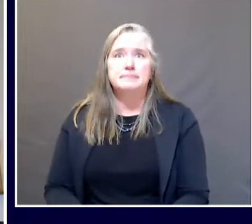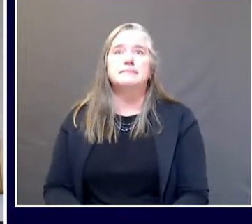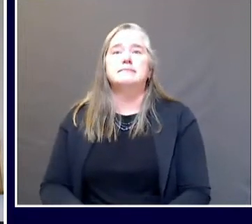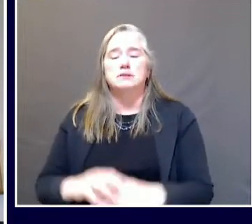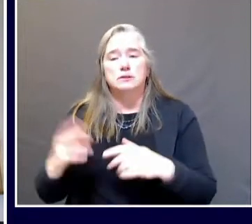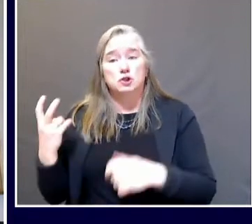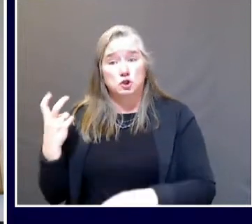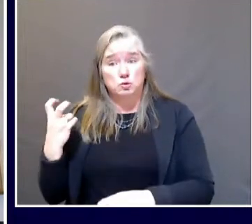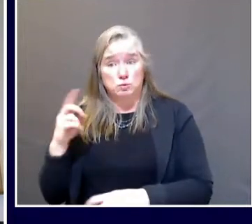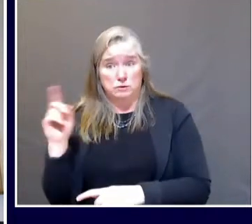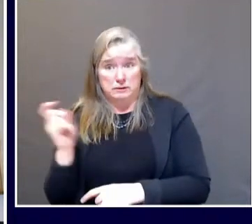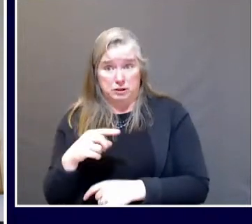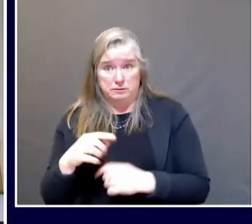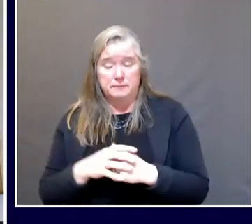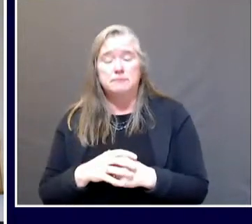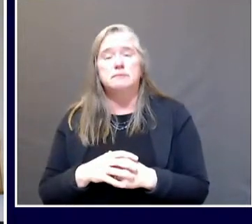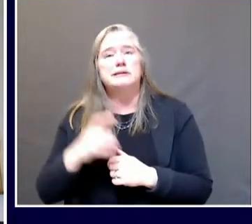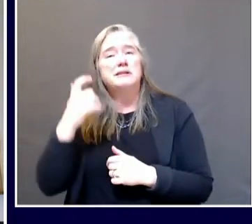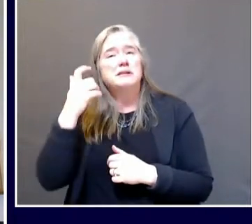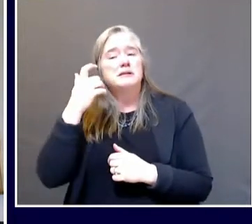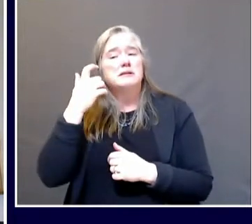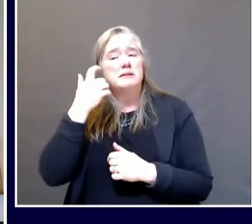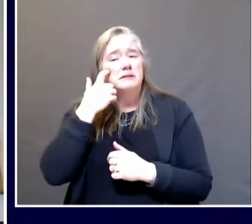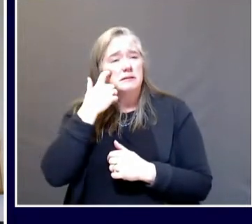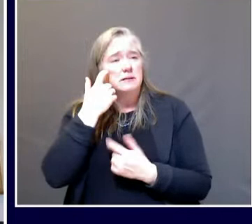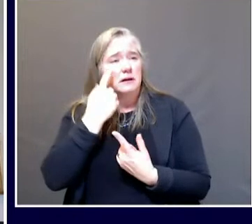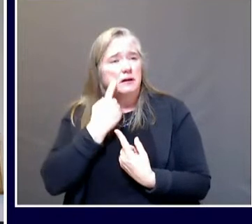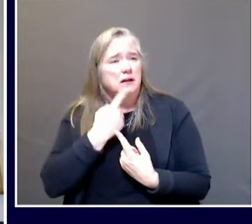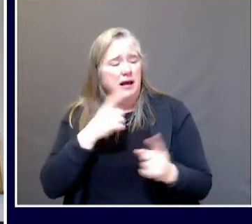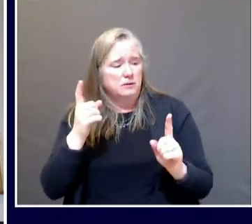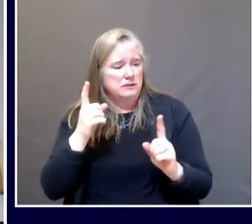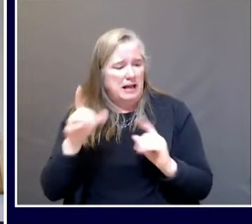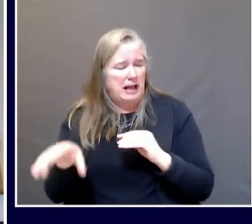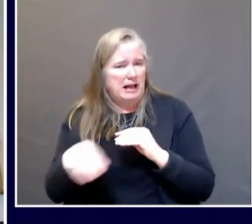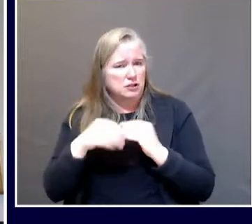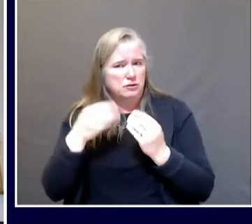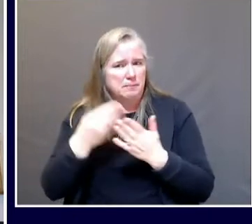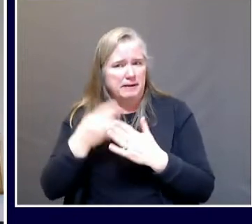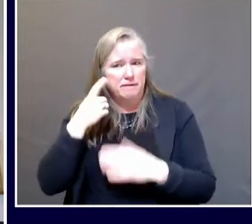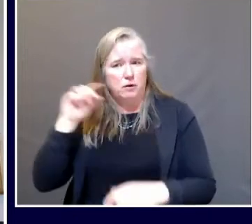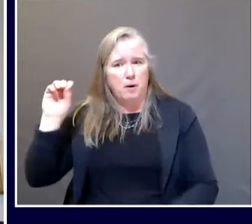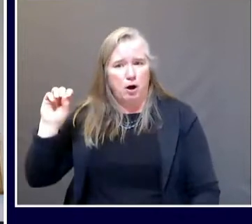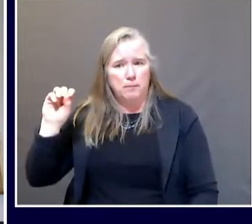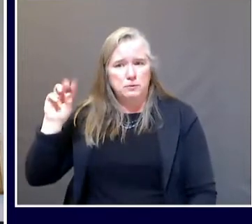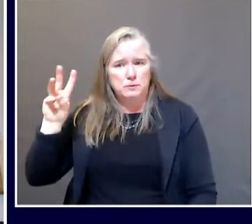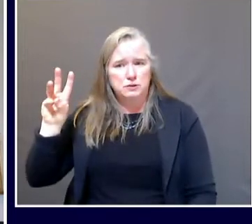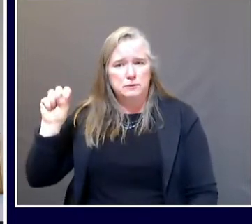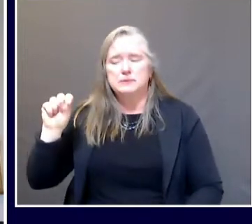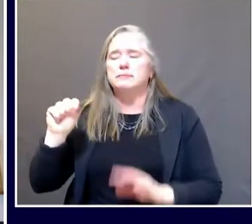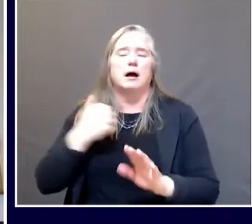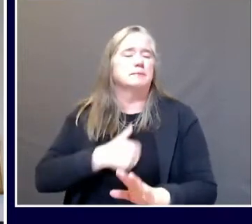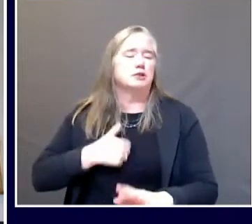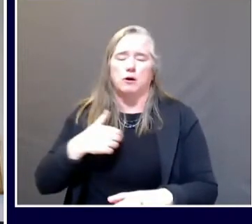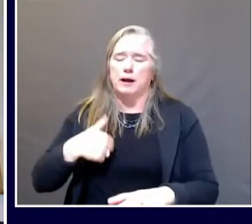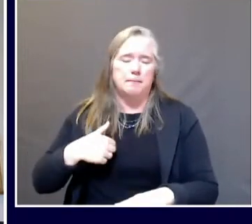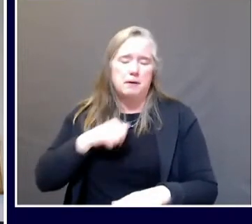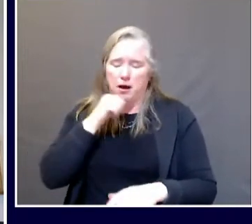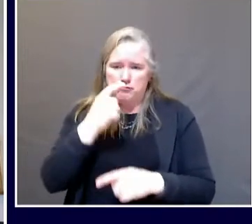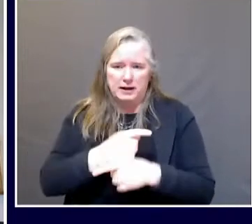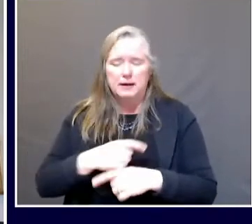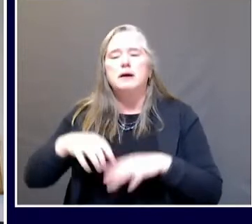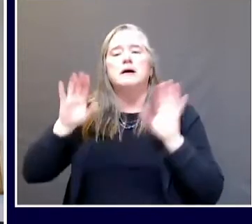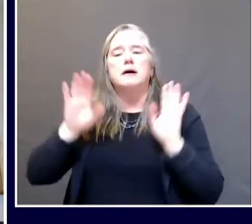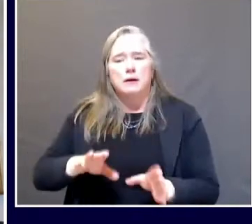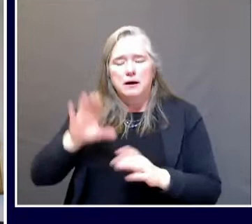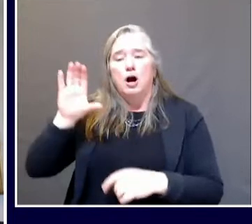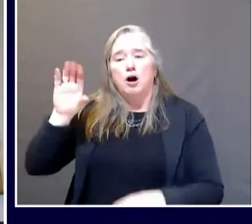the extra money that was just announced from Operation Warp Speed for, I'm sorry, that's not right, but the COVID relief bill,